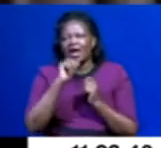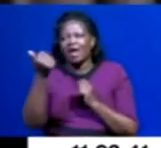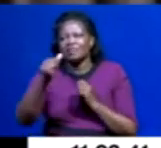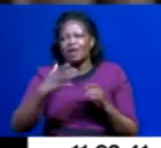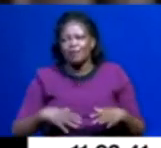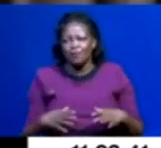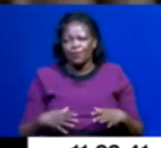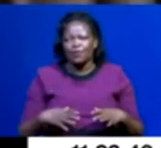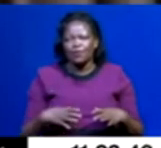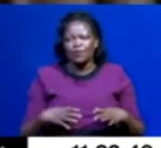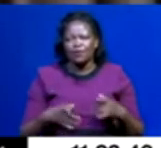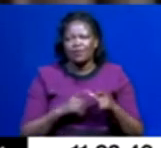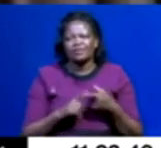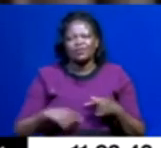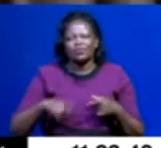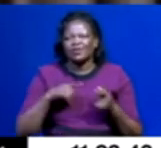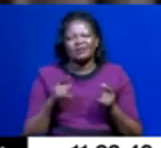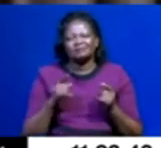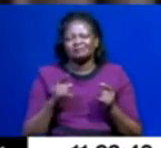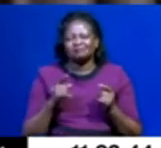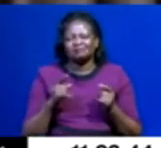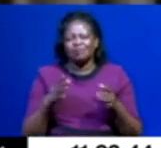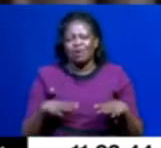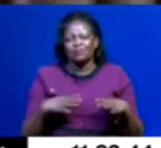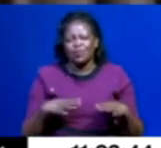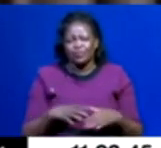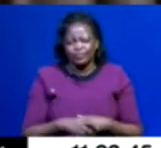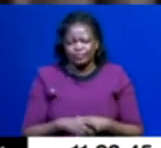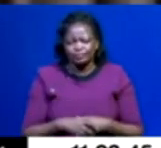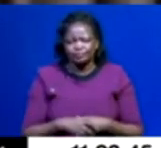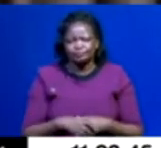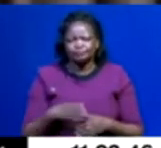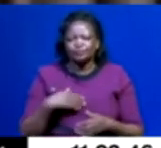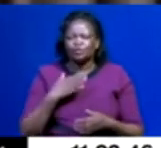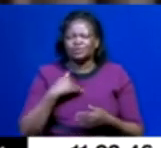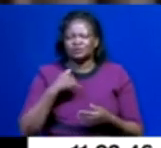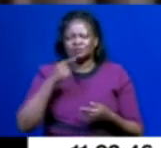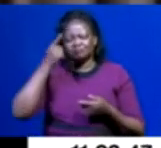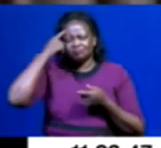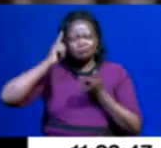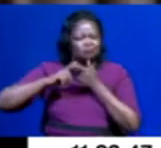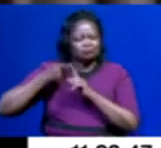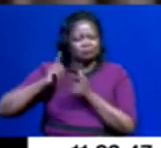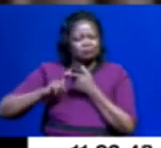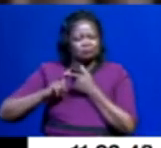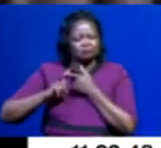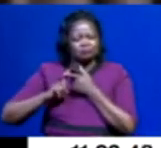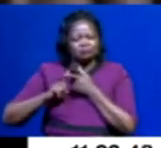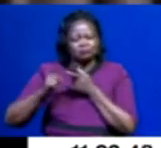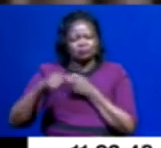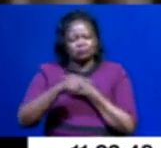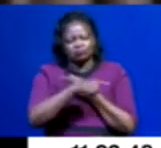others, then we are human beings. I want us to ask ourselves, if